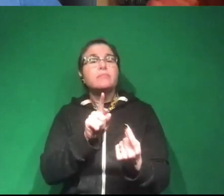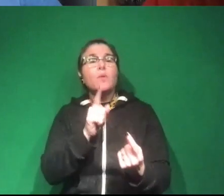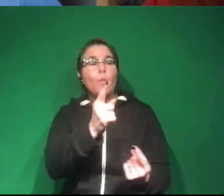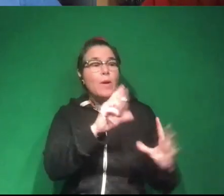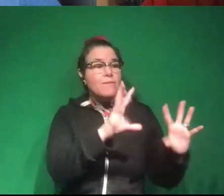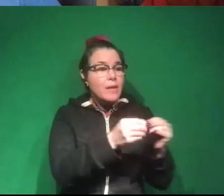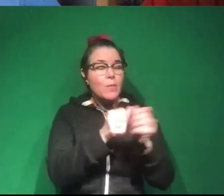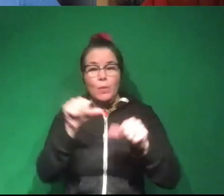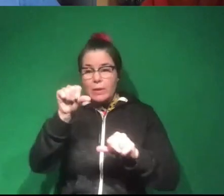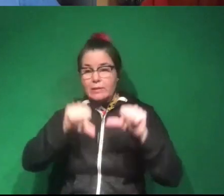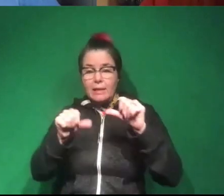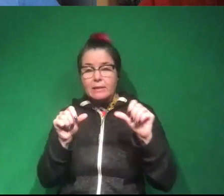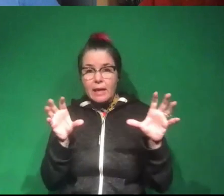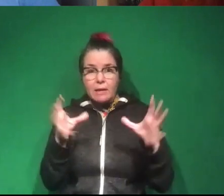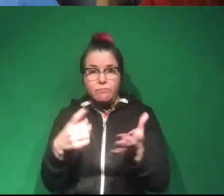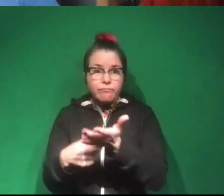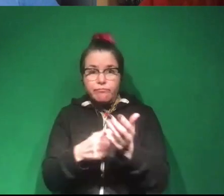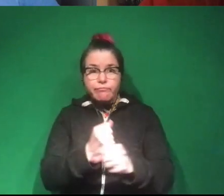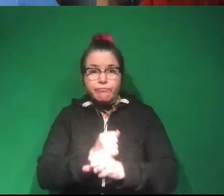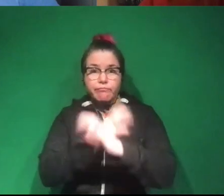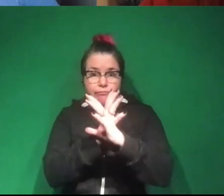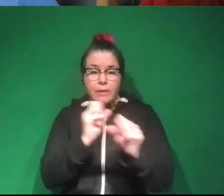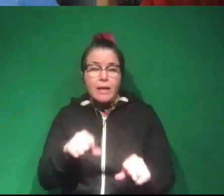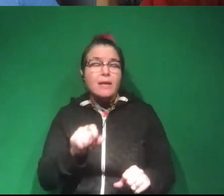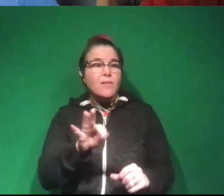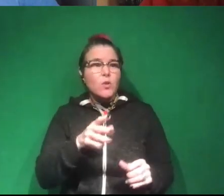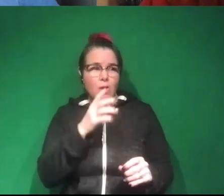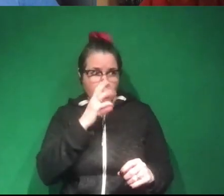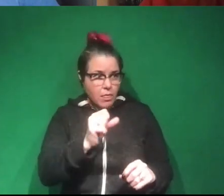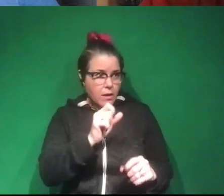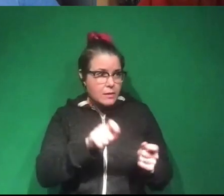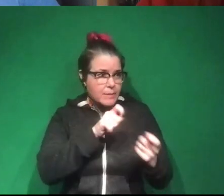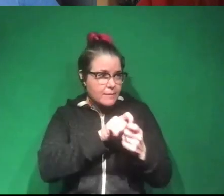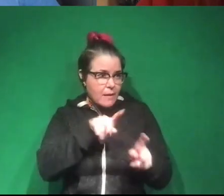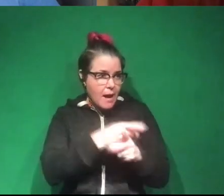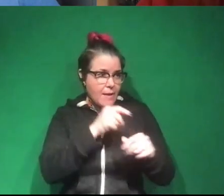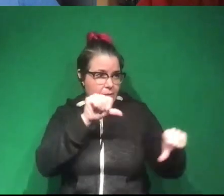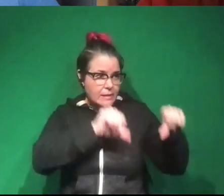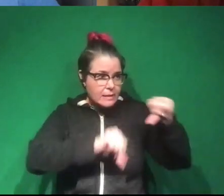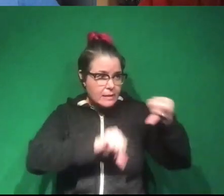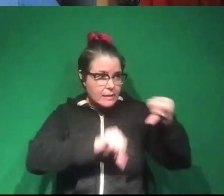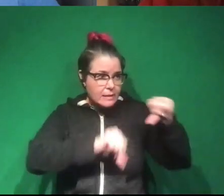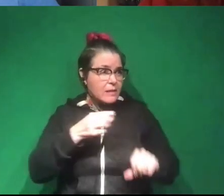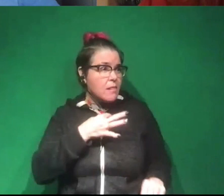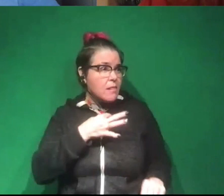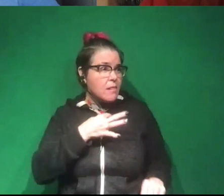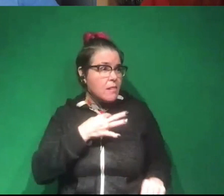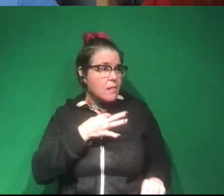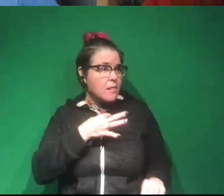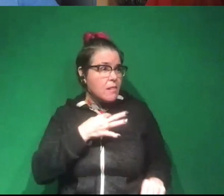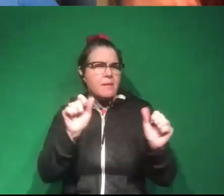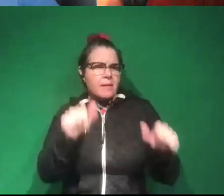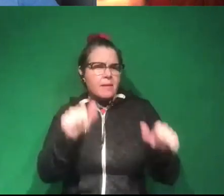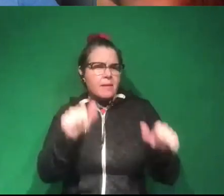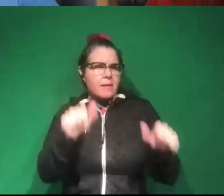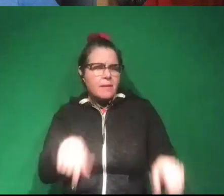to one scientist. If you have a type of science that you're really interested in learning about, you can absolutely sign up your family. We just ask